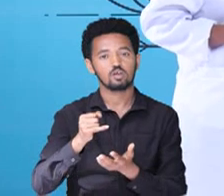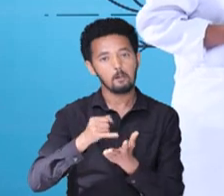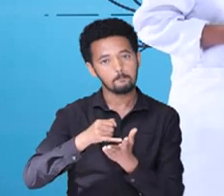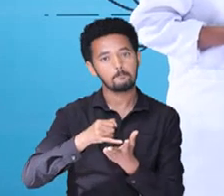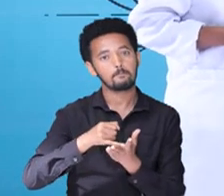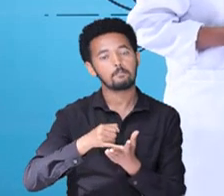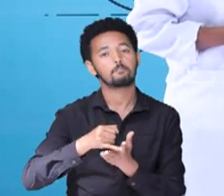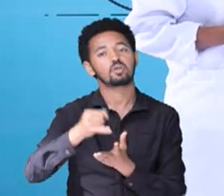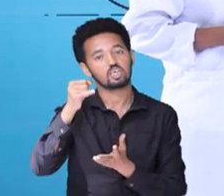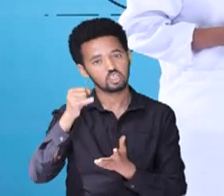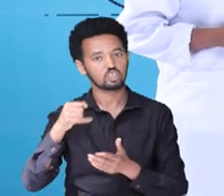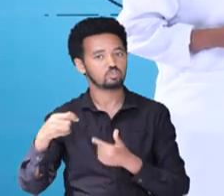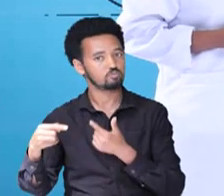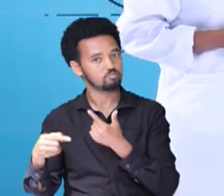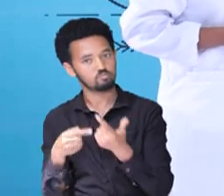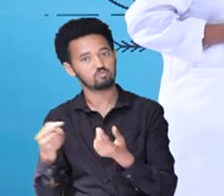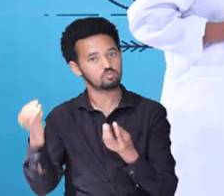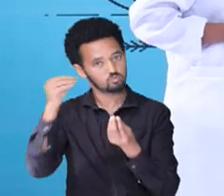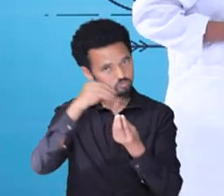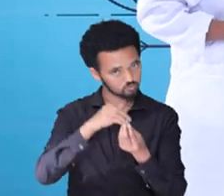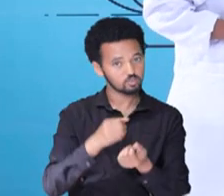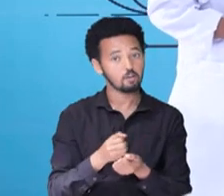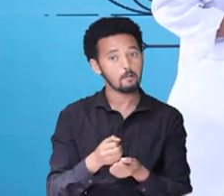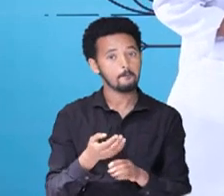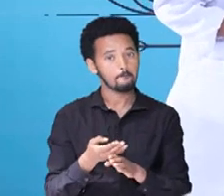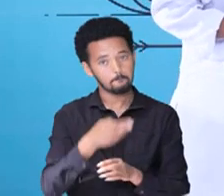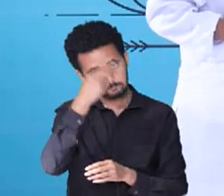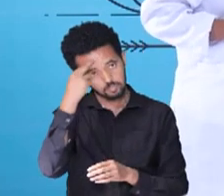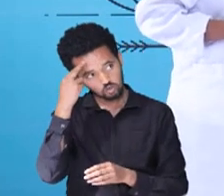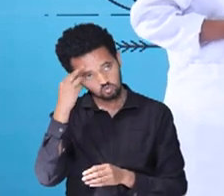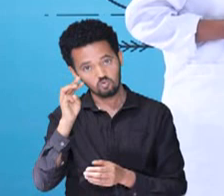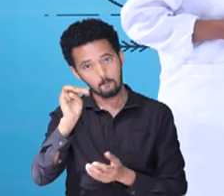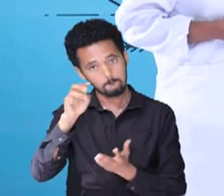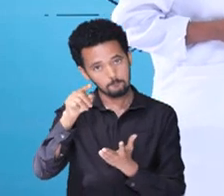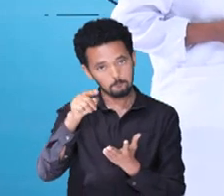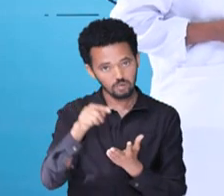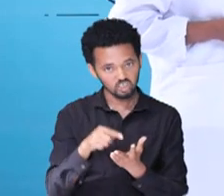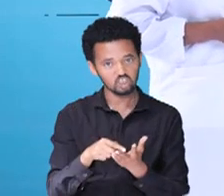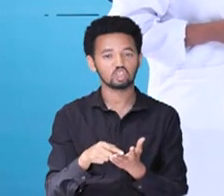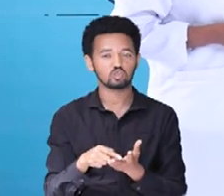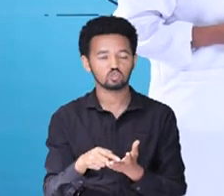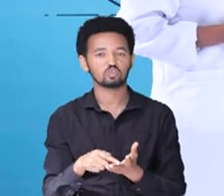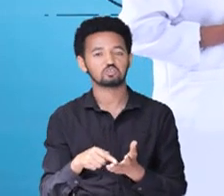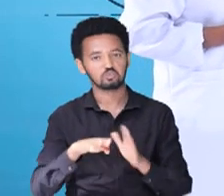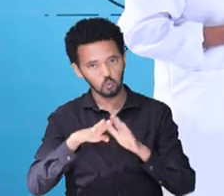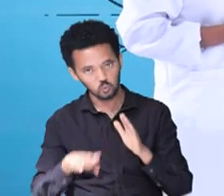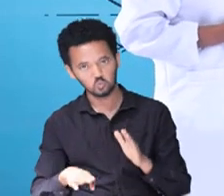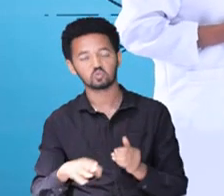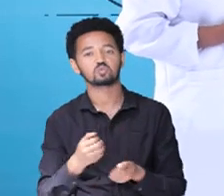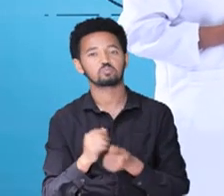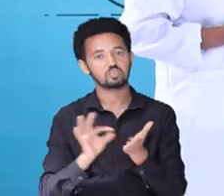of population increase. Because of immigration, it loses or decreases the number